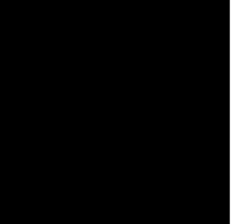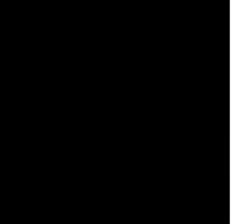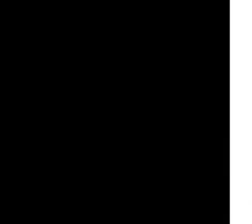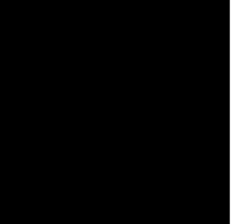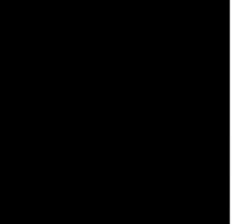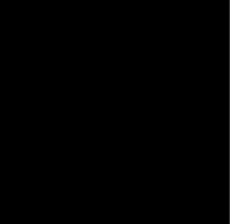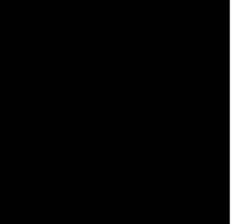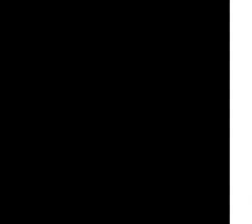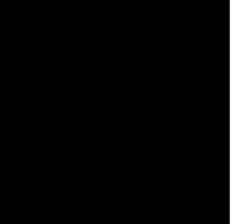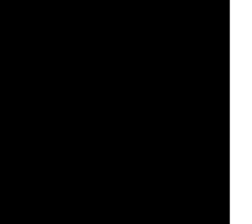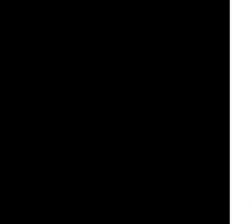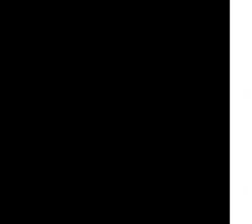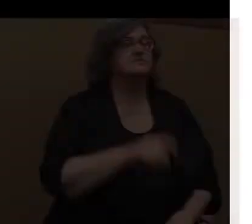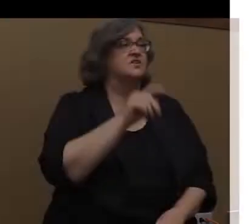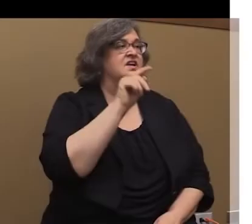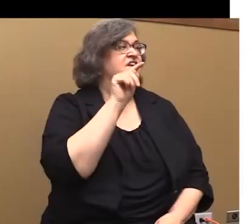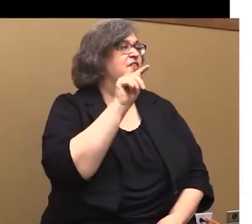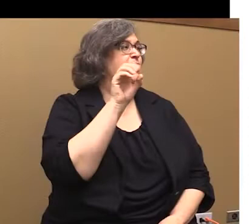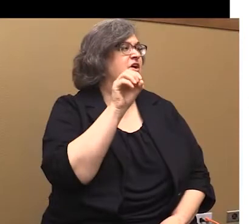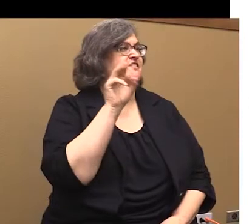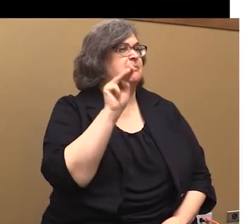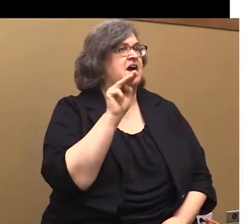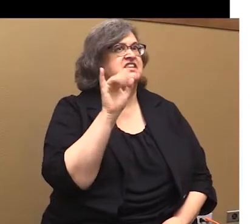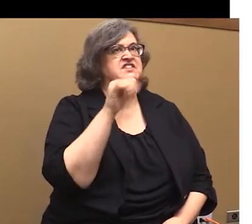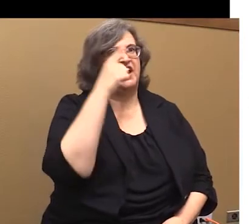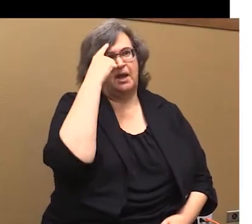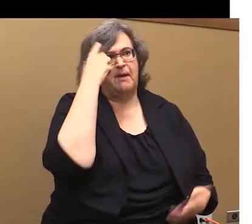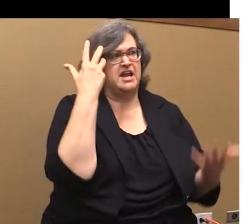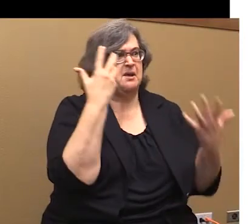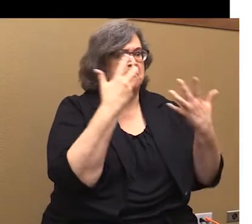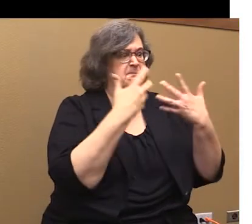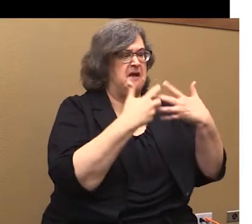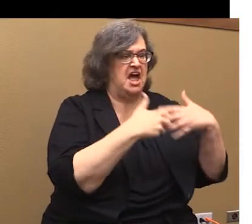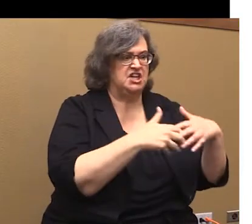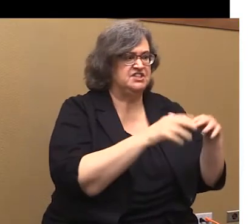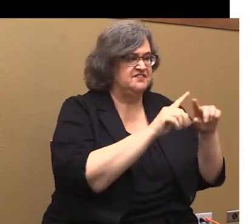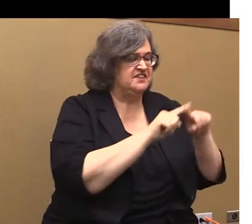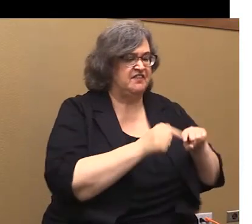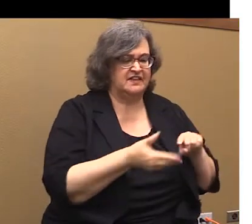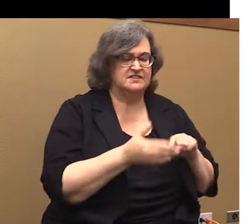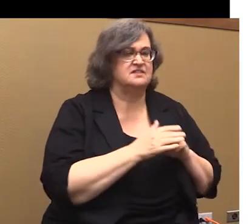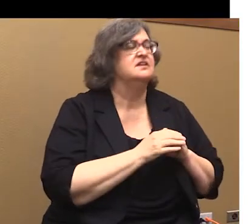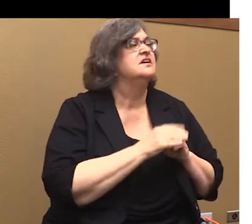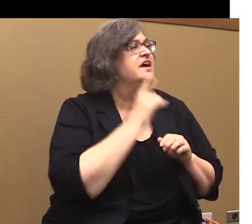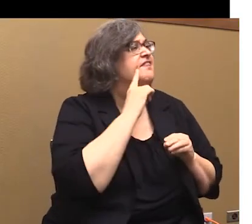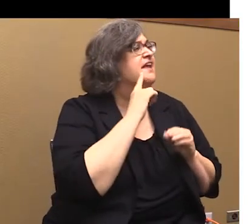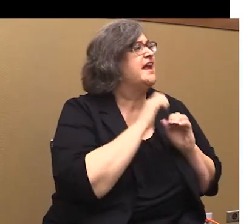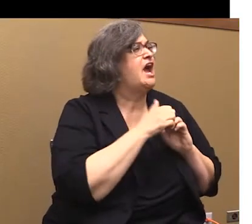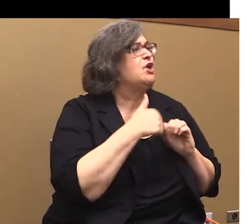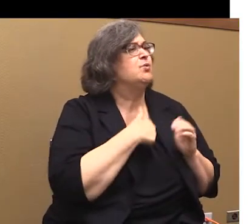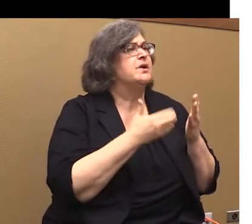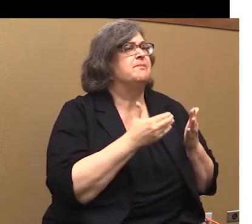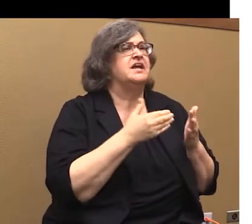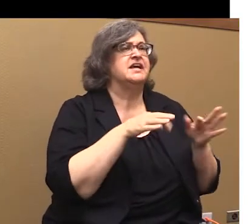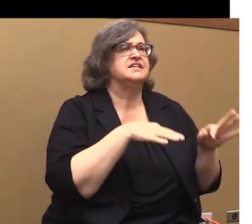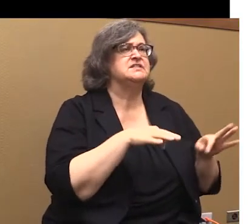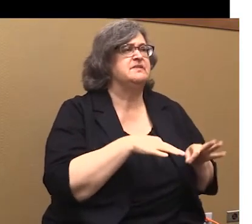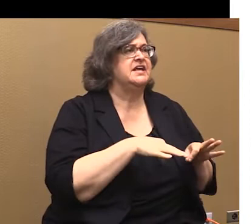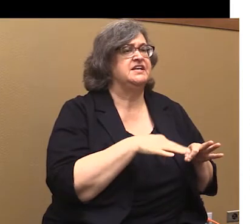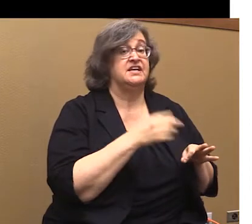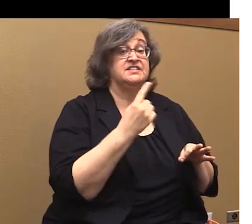So theory of mind is kind of like a mind meld of things, being able to think